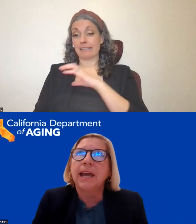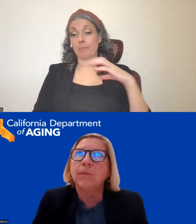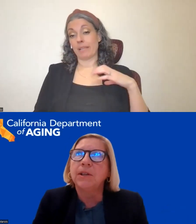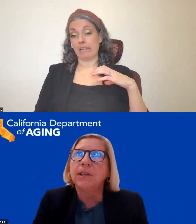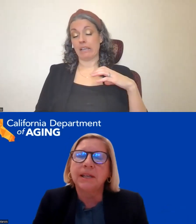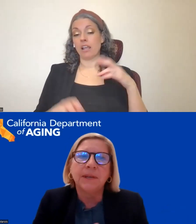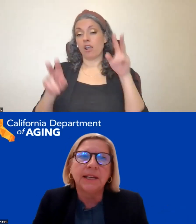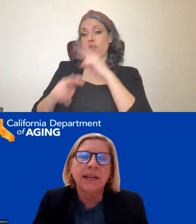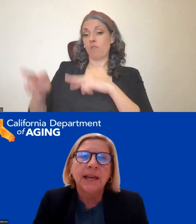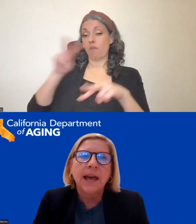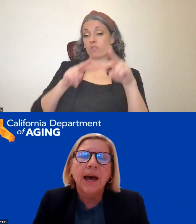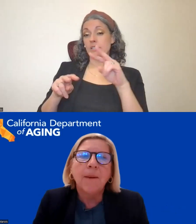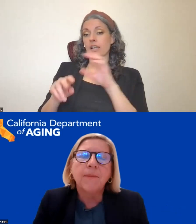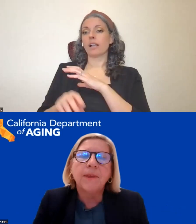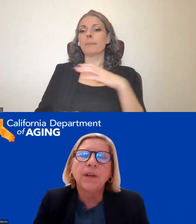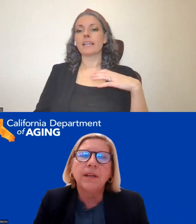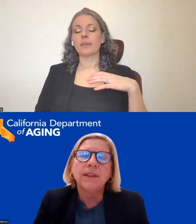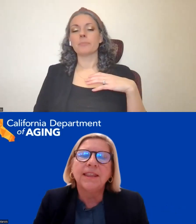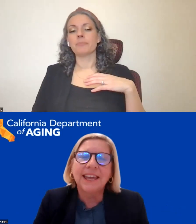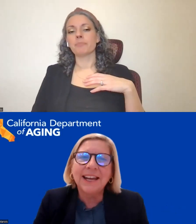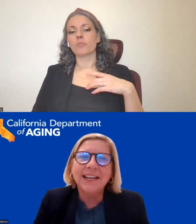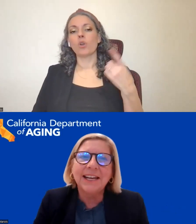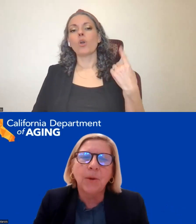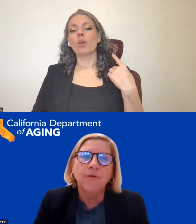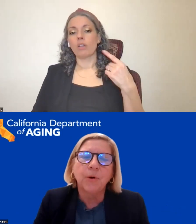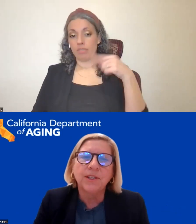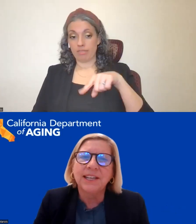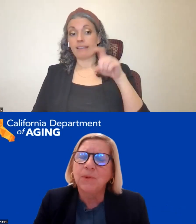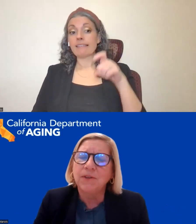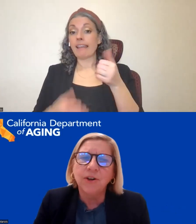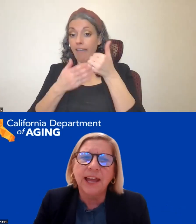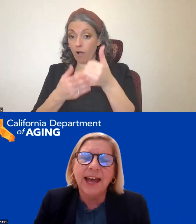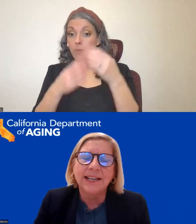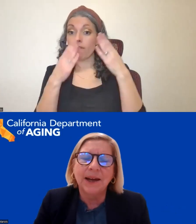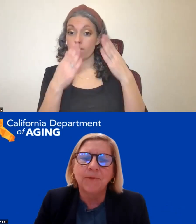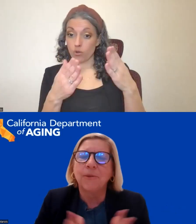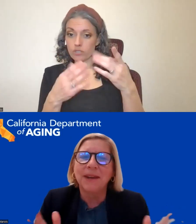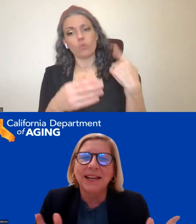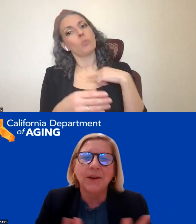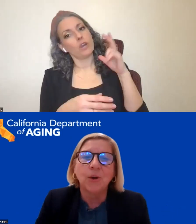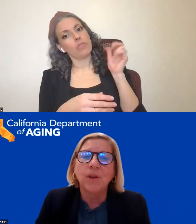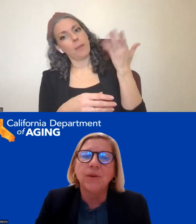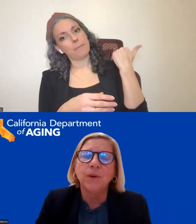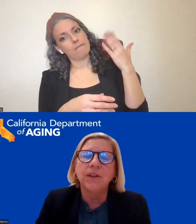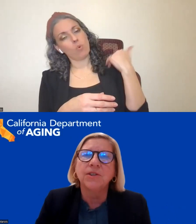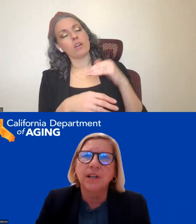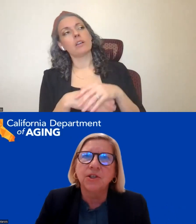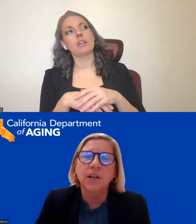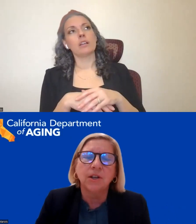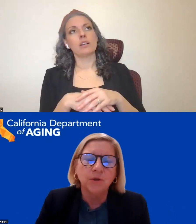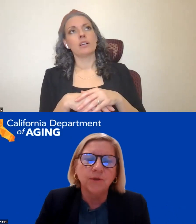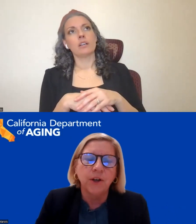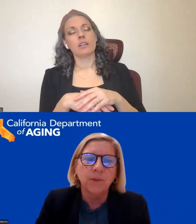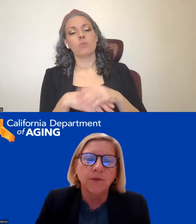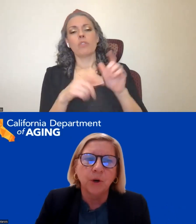oversight and accountability committee, that they needed help focusing. And we've heard that from many, when there's such